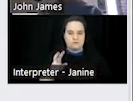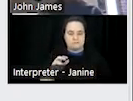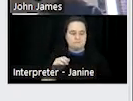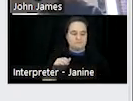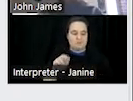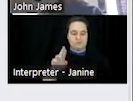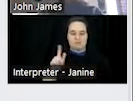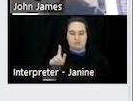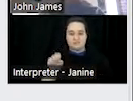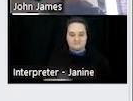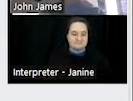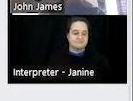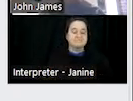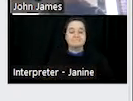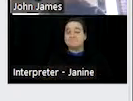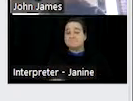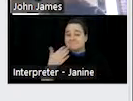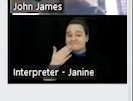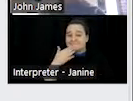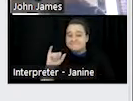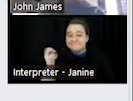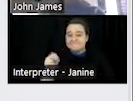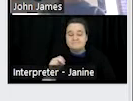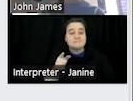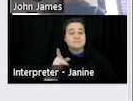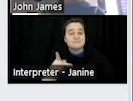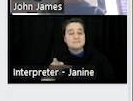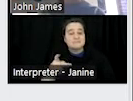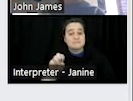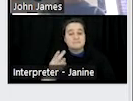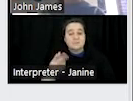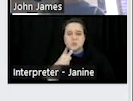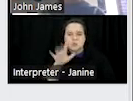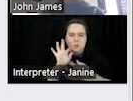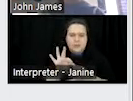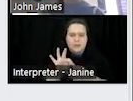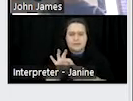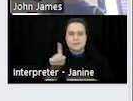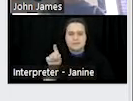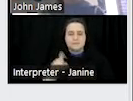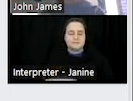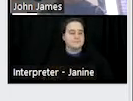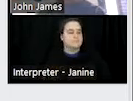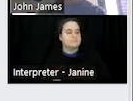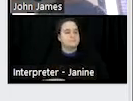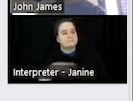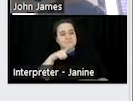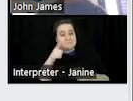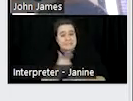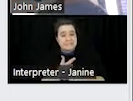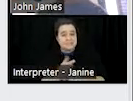Thanks, John. Yep. Peach, how about you? Who are you? My sister, who is a